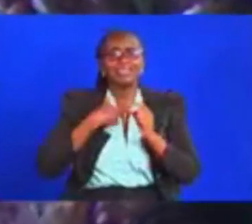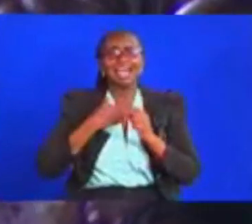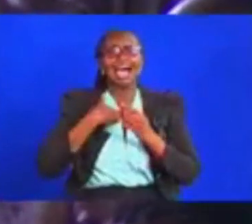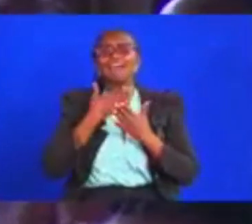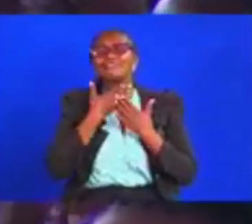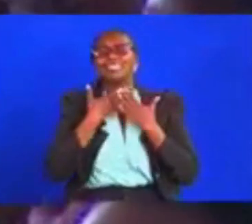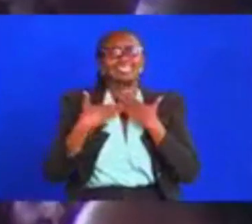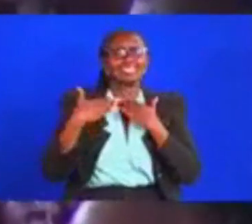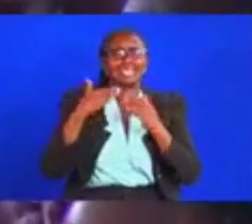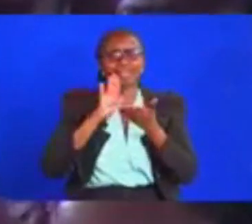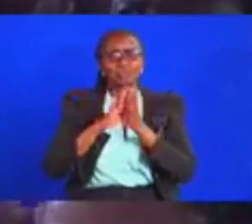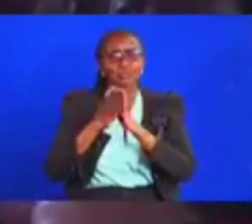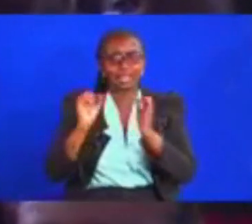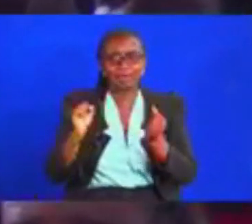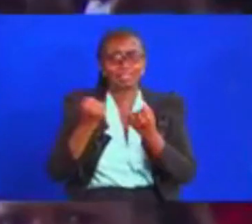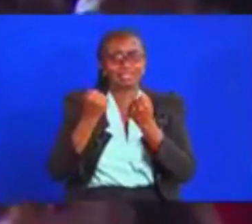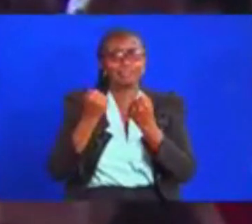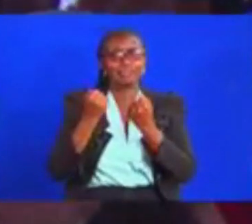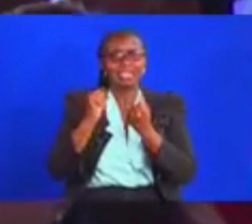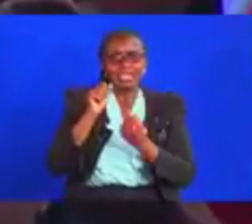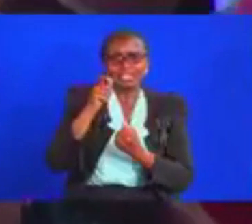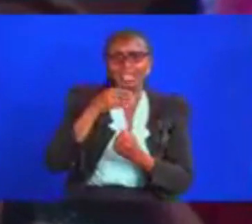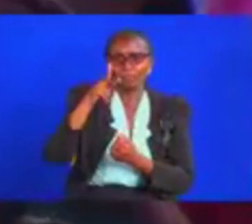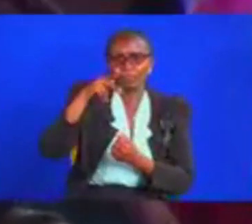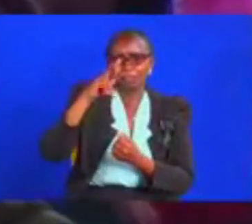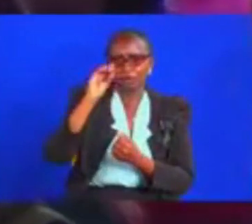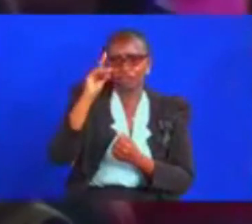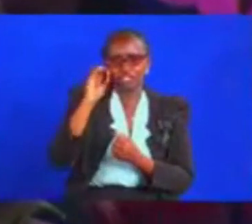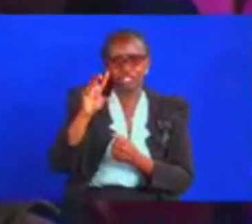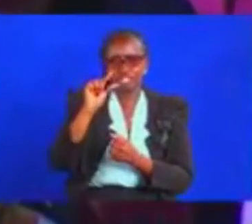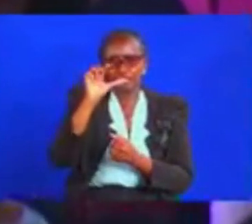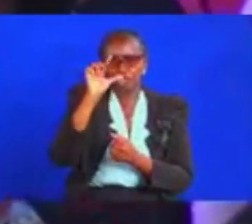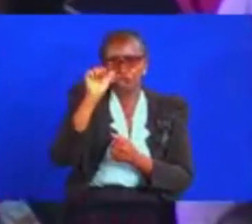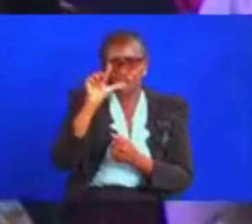to be saved. The prodigal son could not help himself, but